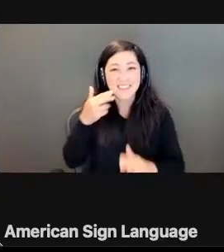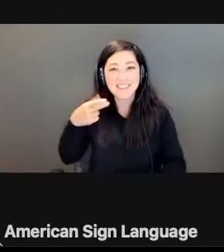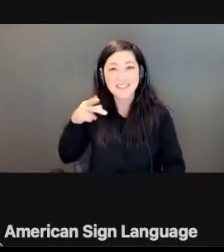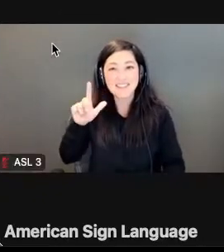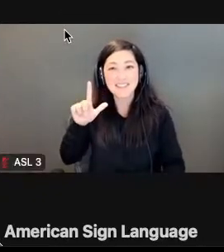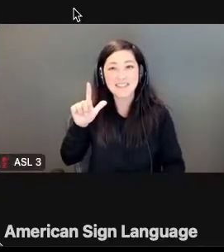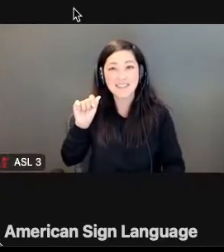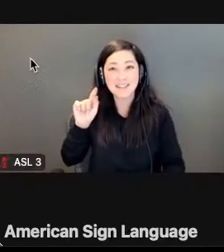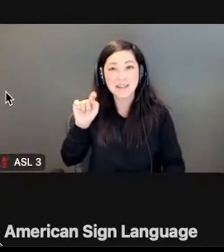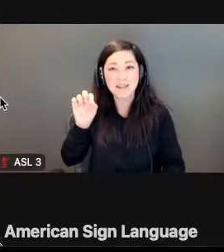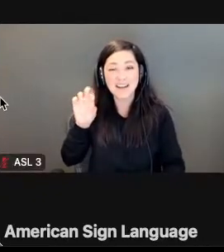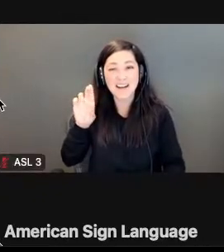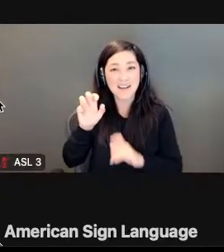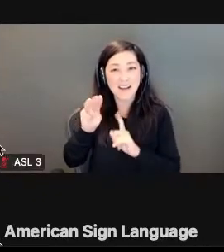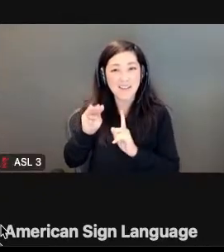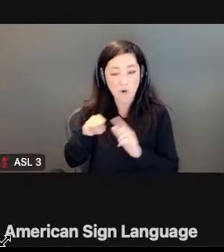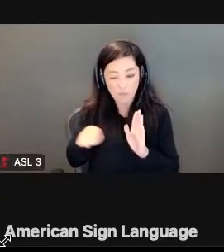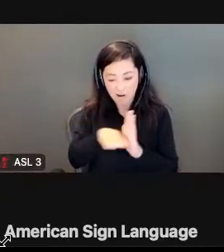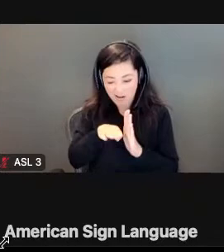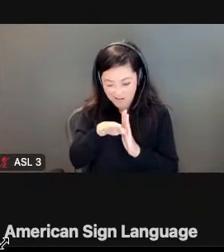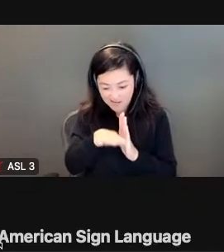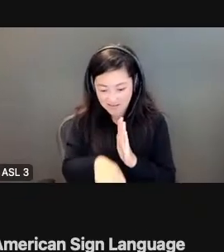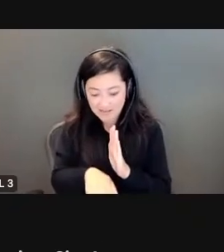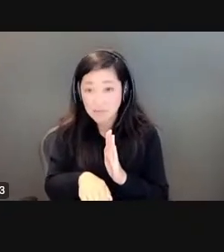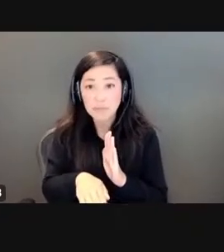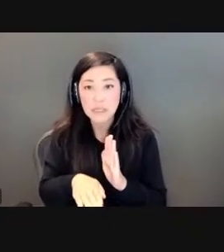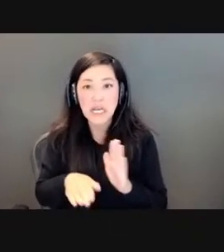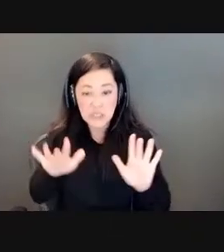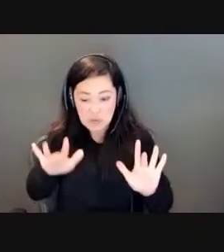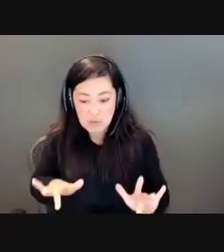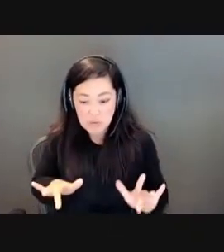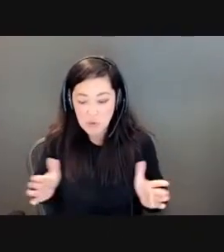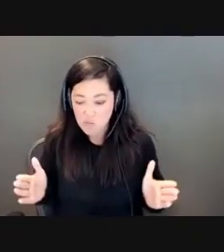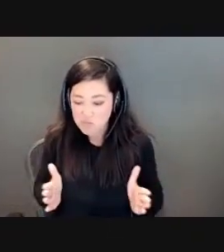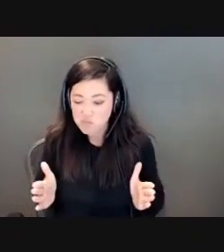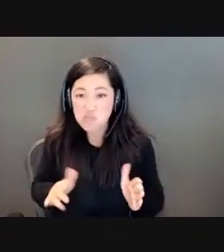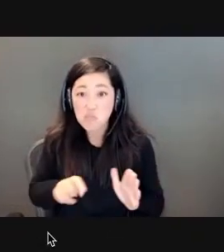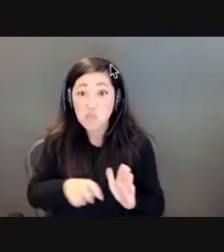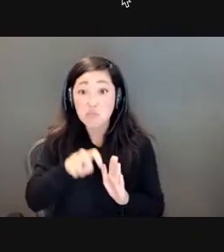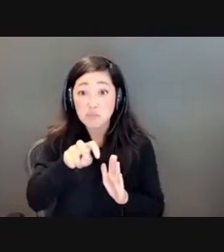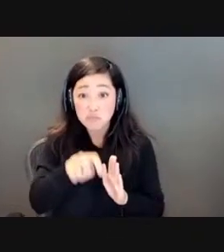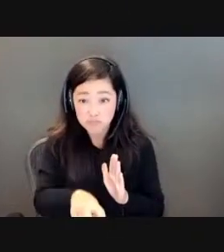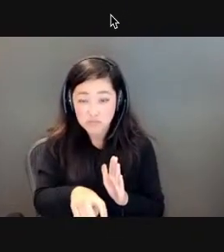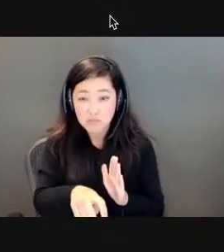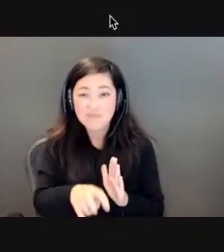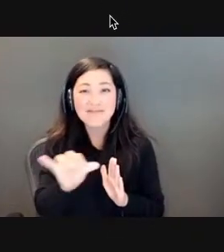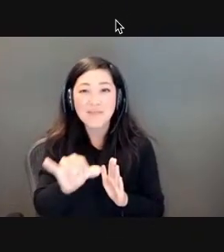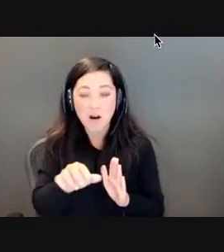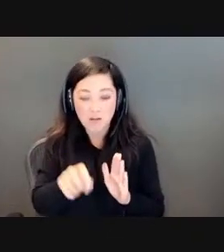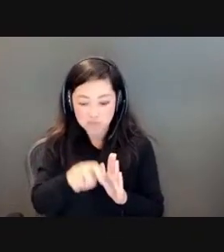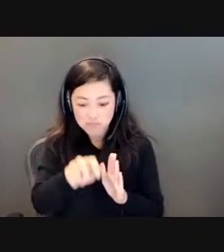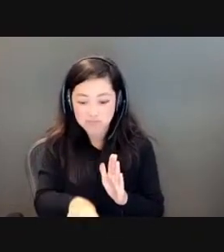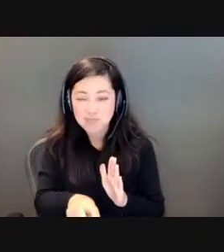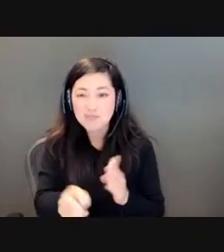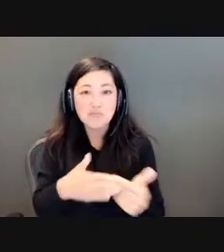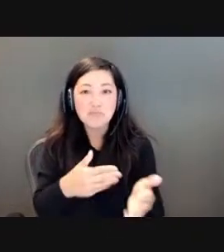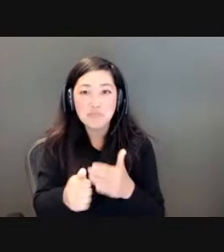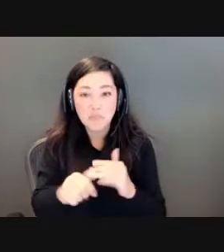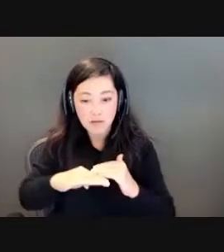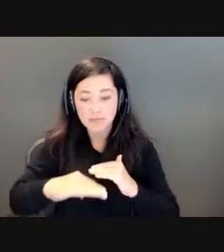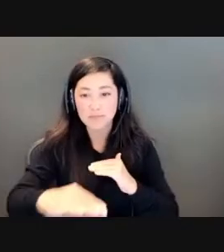familiar with. And it can also go on uneven ground. It can set me down basically into sand